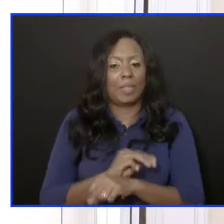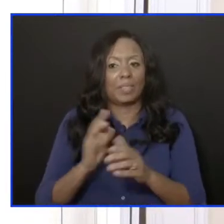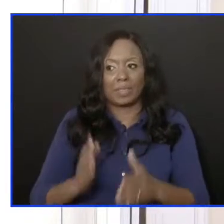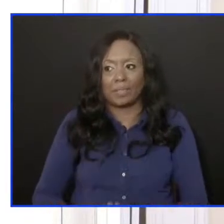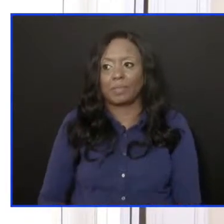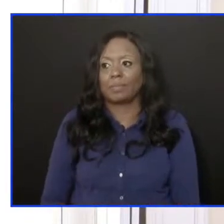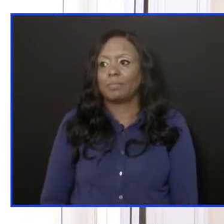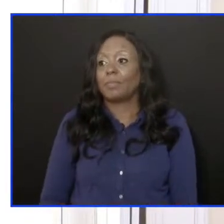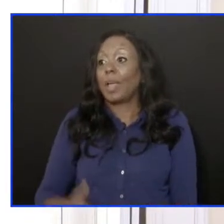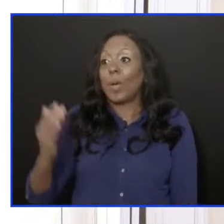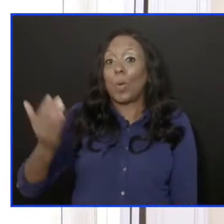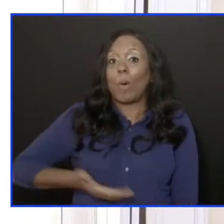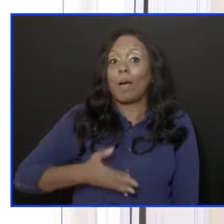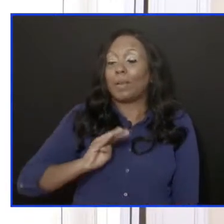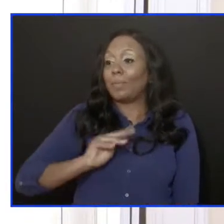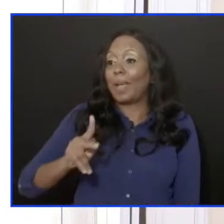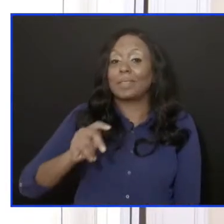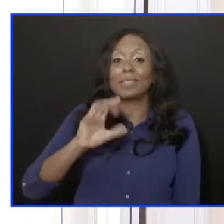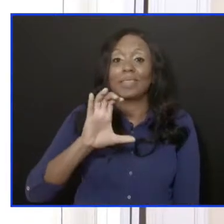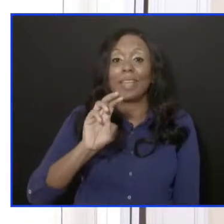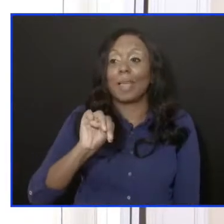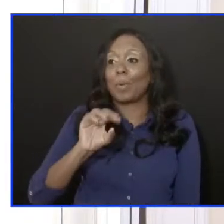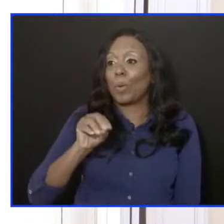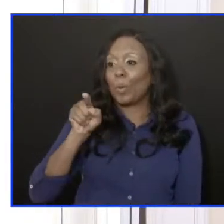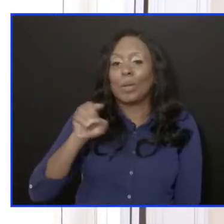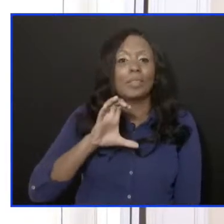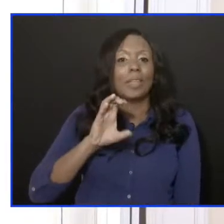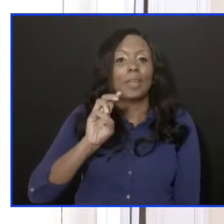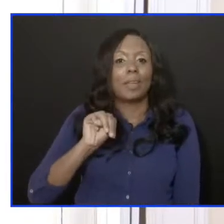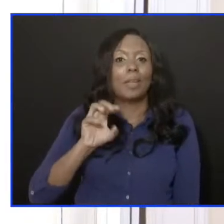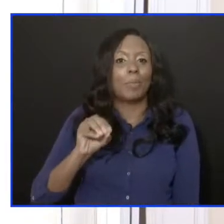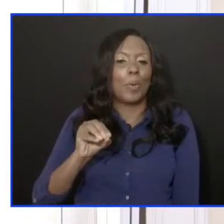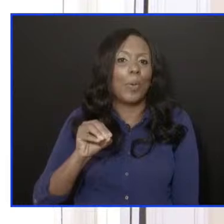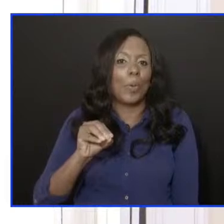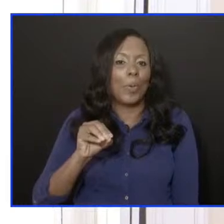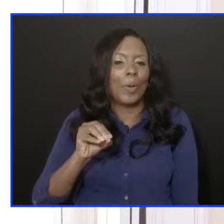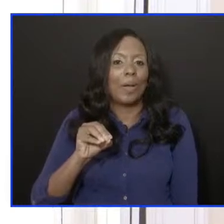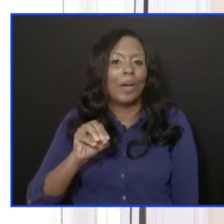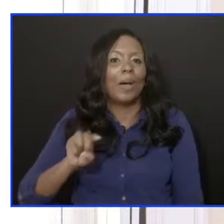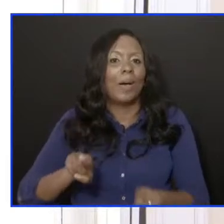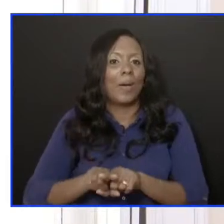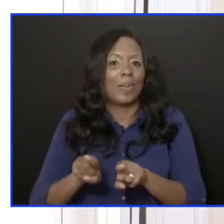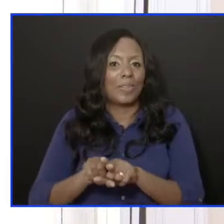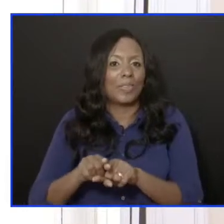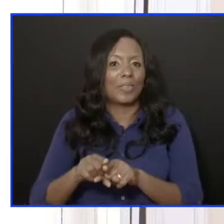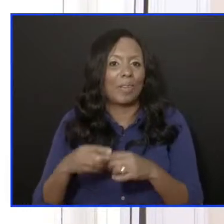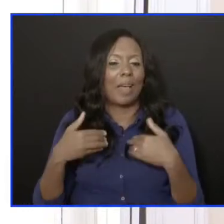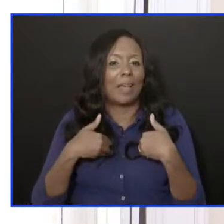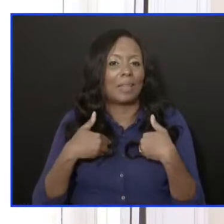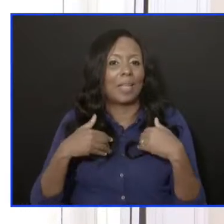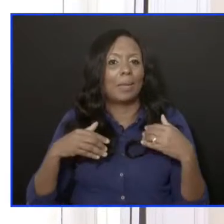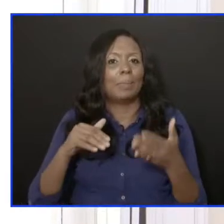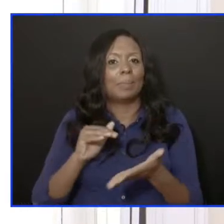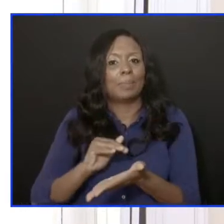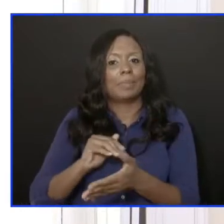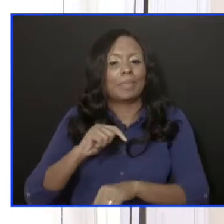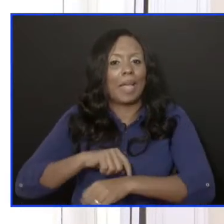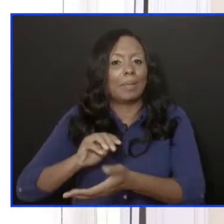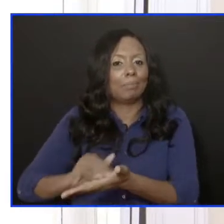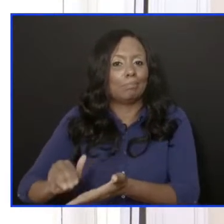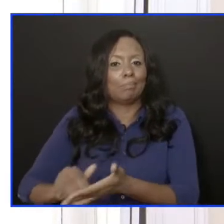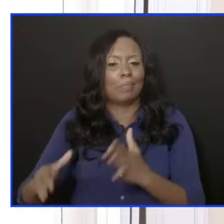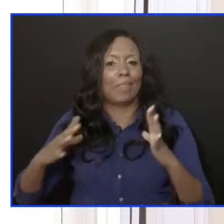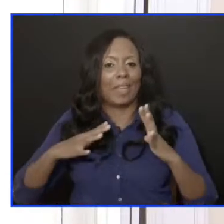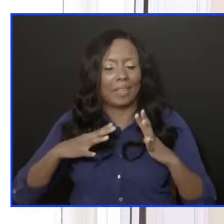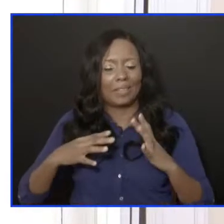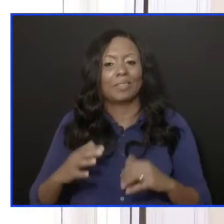CMO, welcome back. You had your leave and Dr. Best acted while you were away, so that Barbadians will recognize